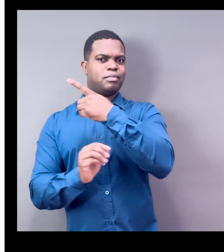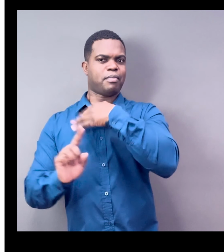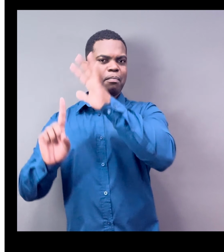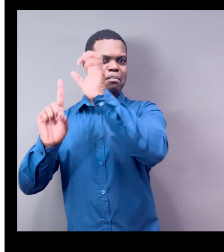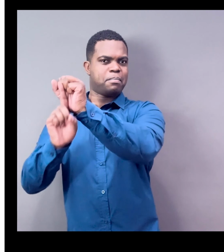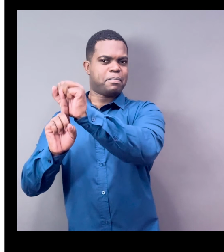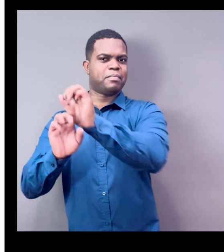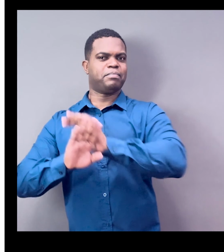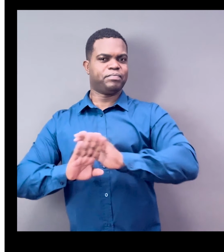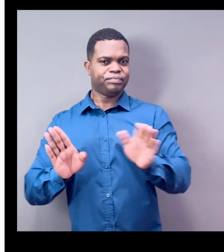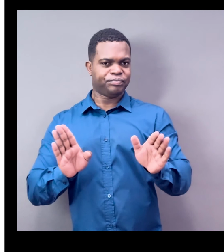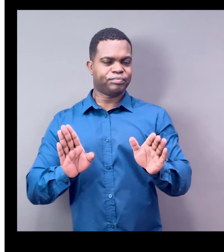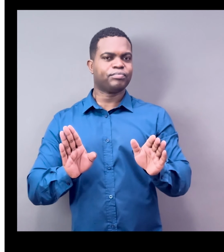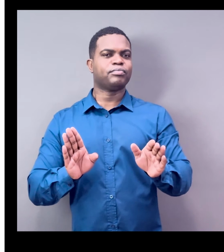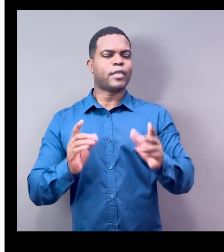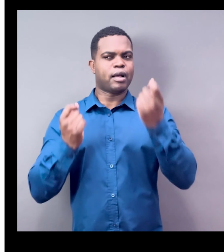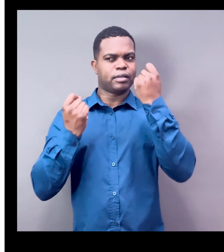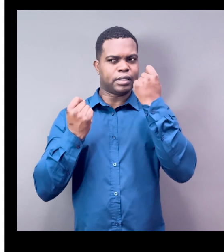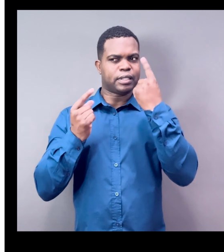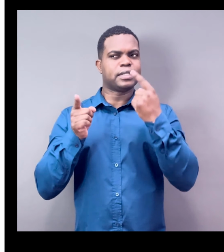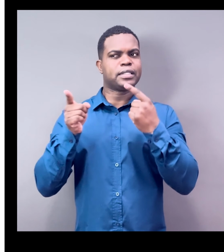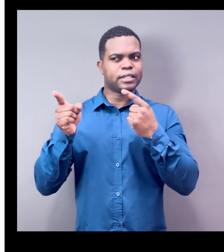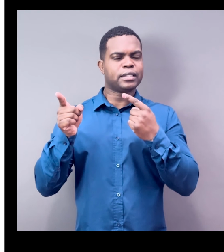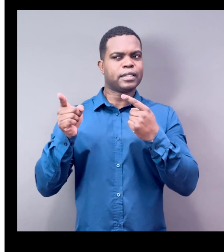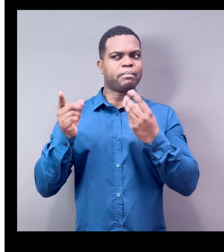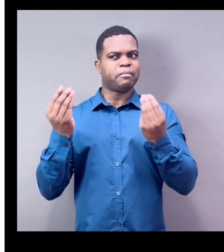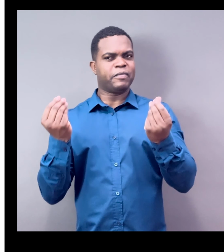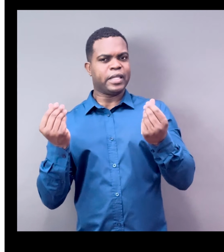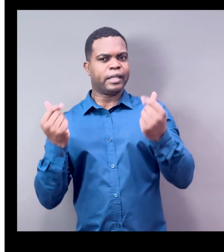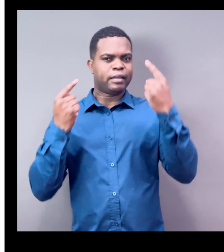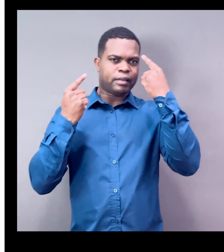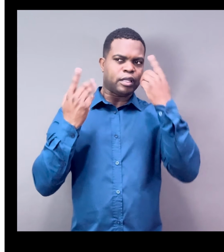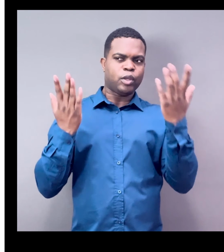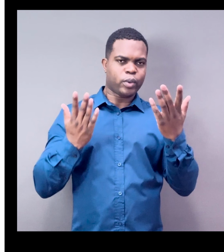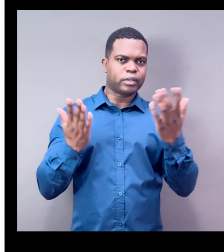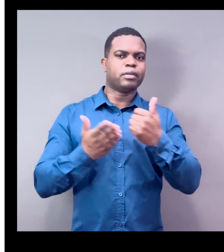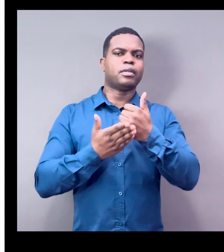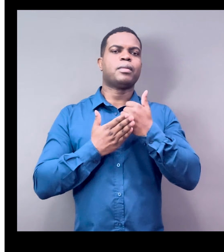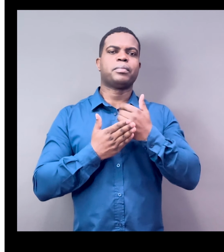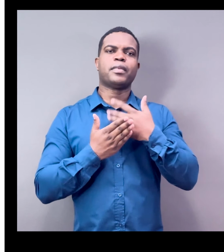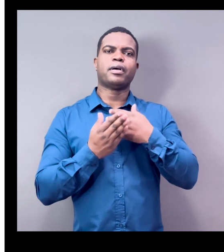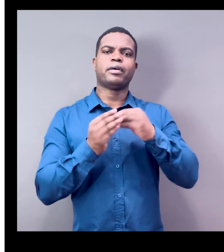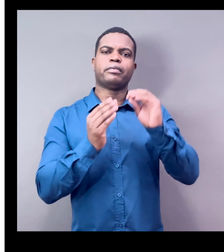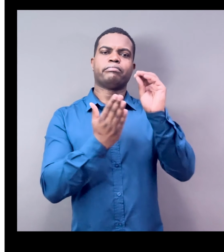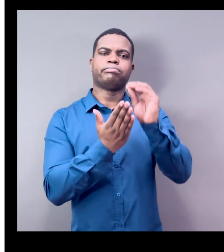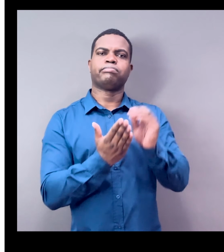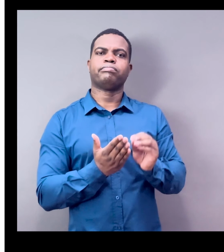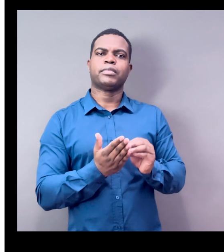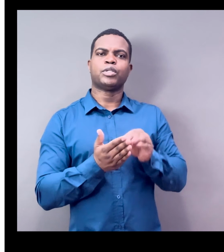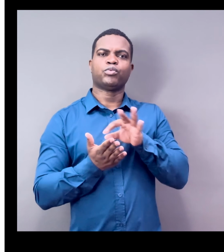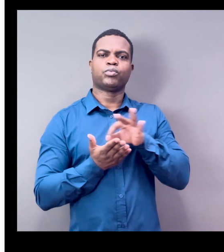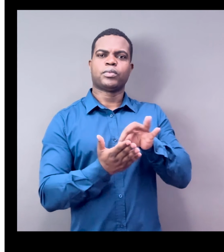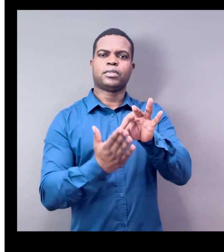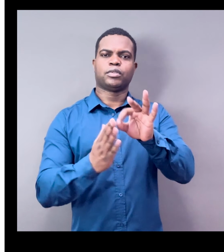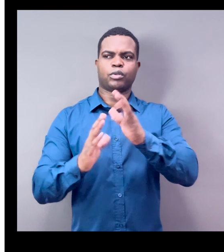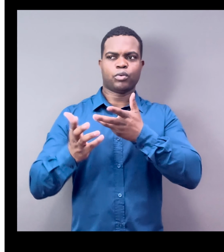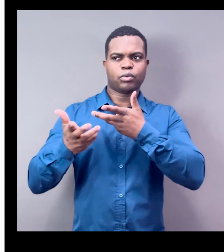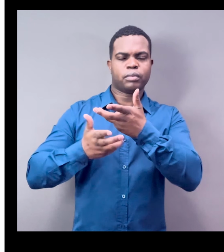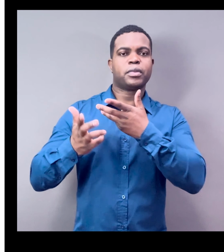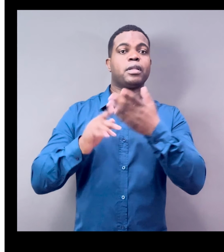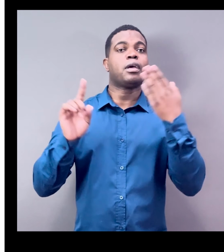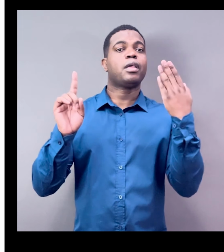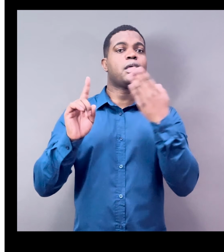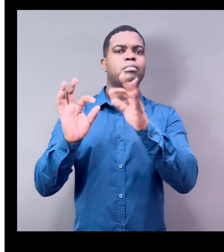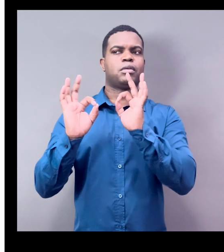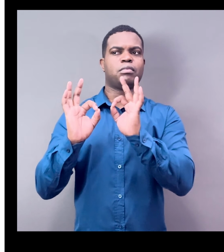have already understood where they stand. Then this will help you to design communication strategies that